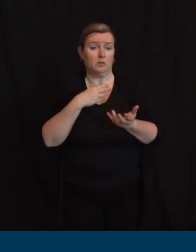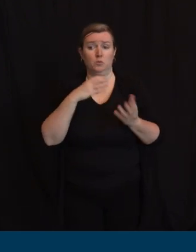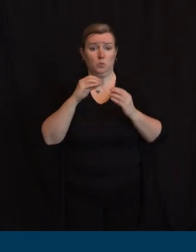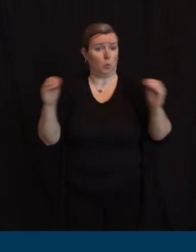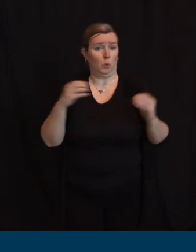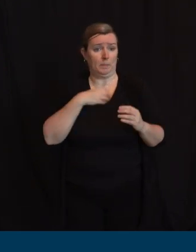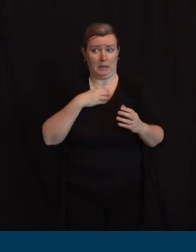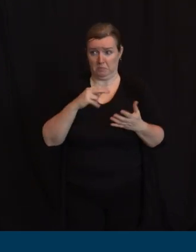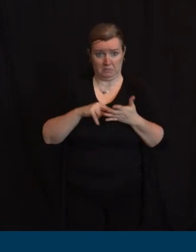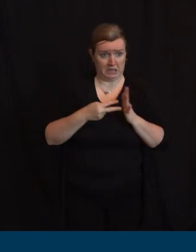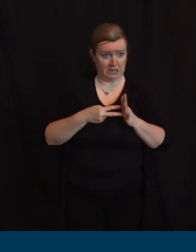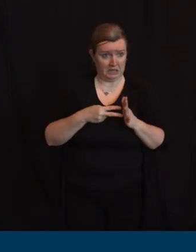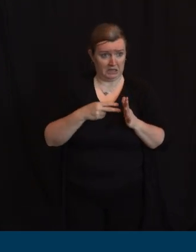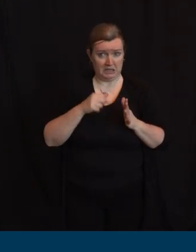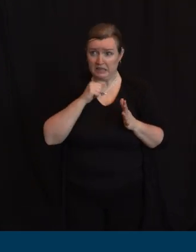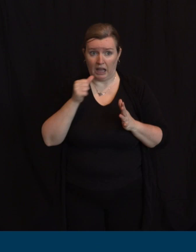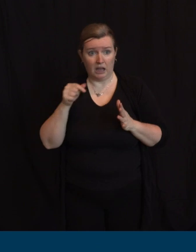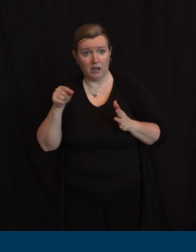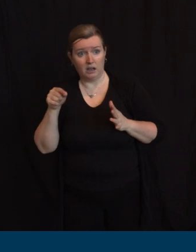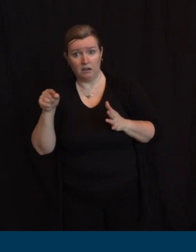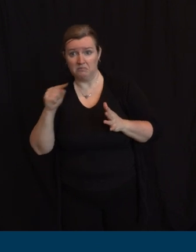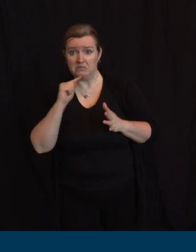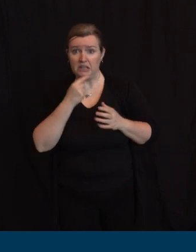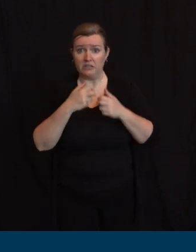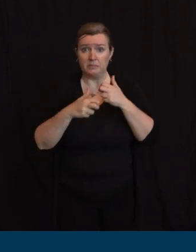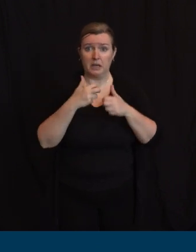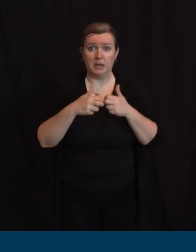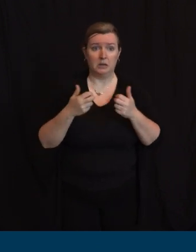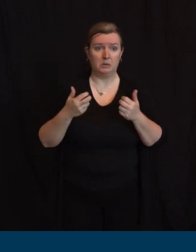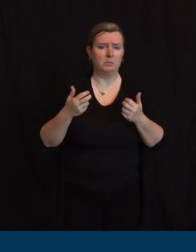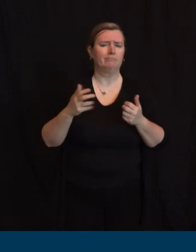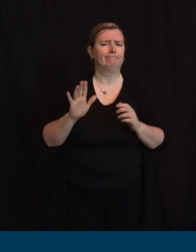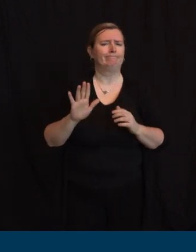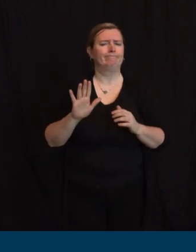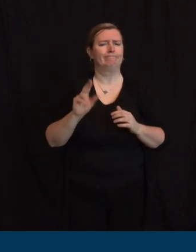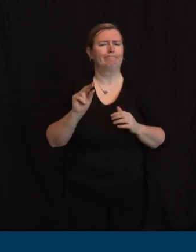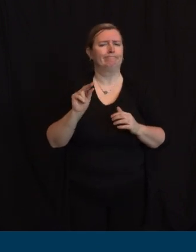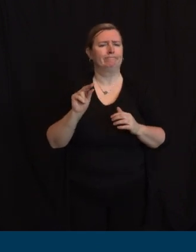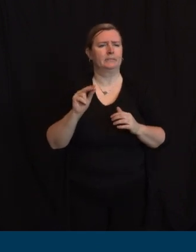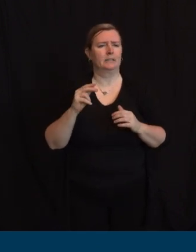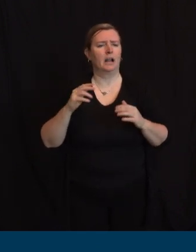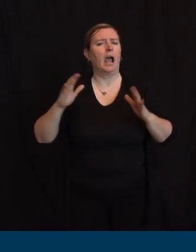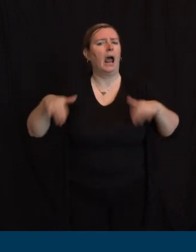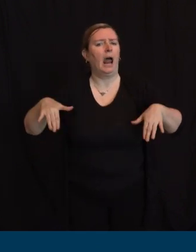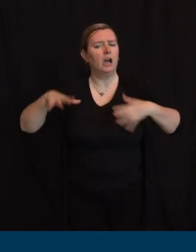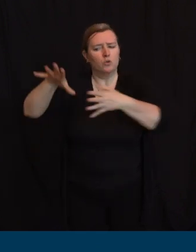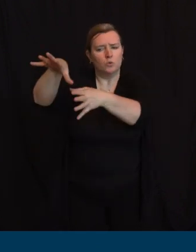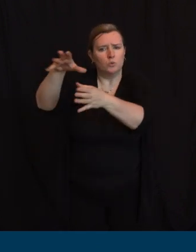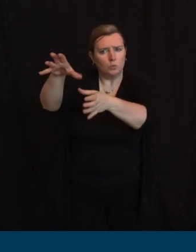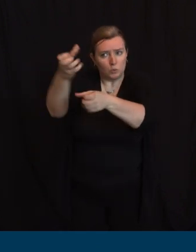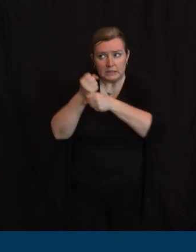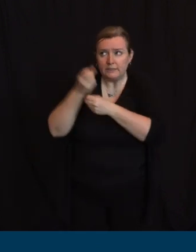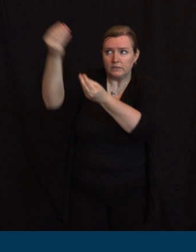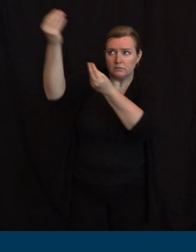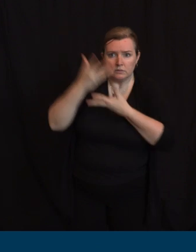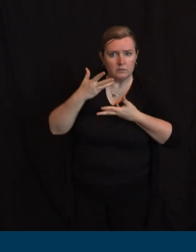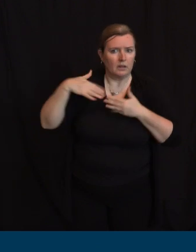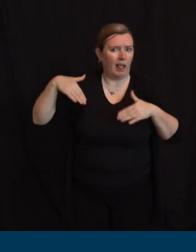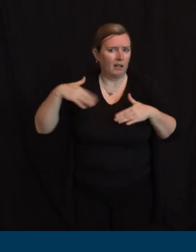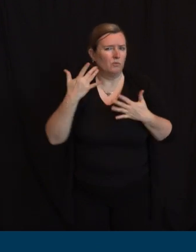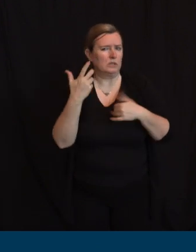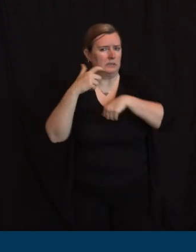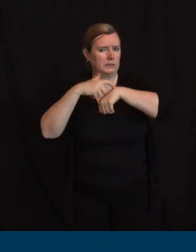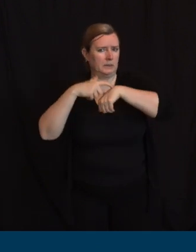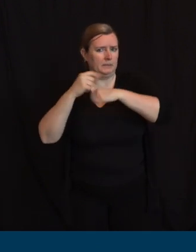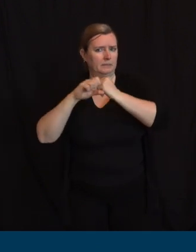jeopardy issues. It means that we have not received the complaints. I'll let Pat talk